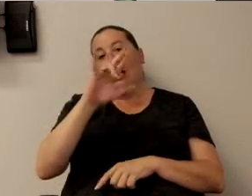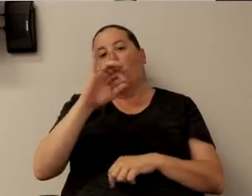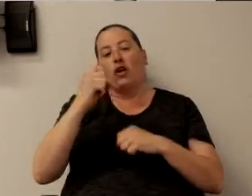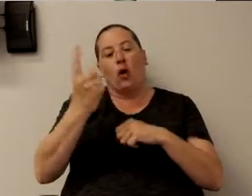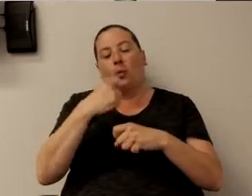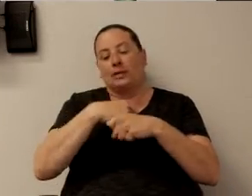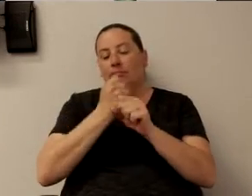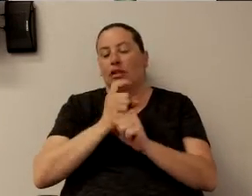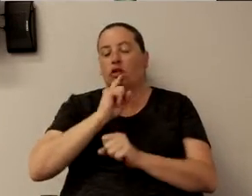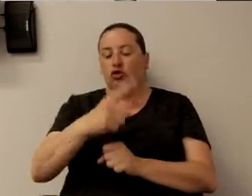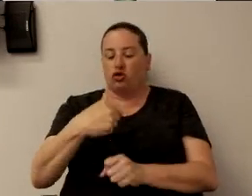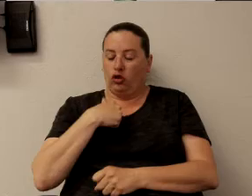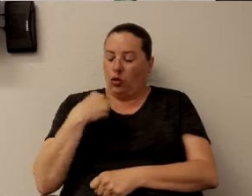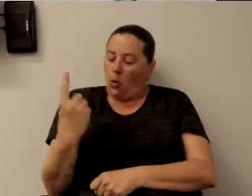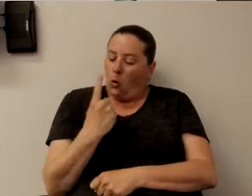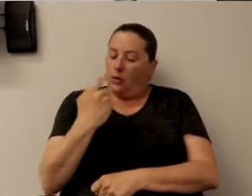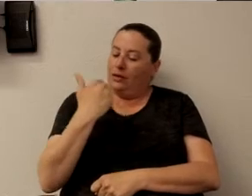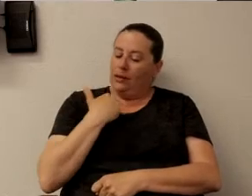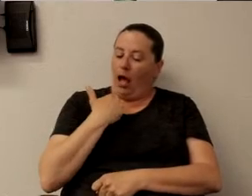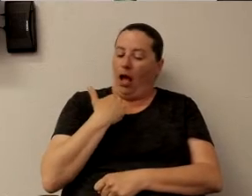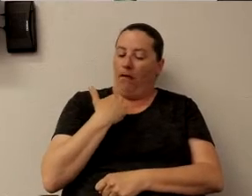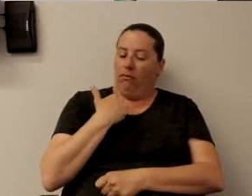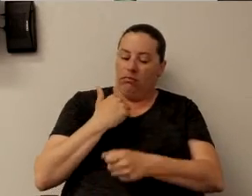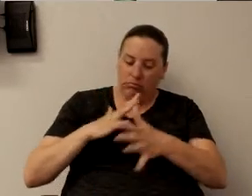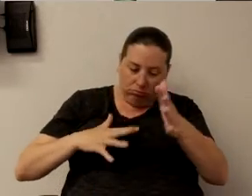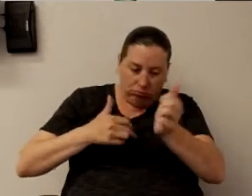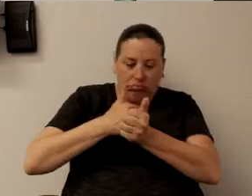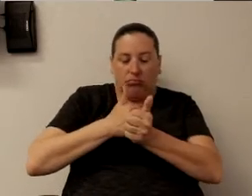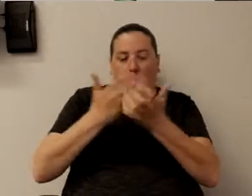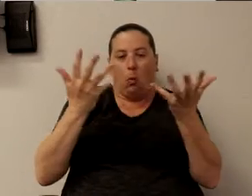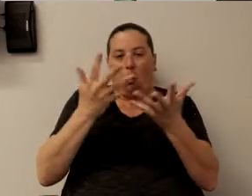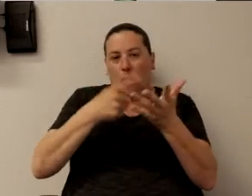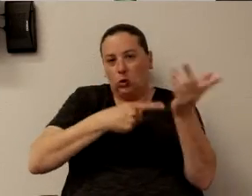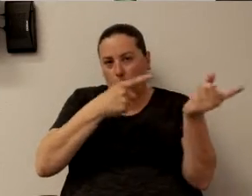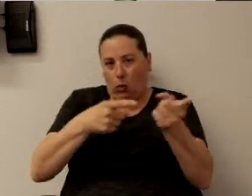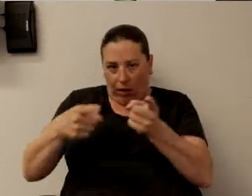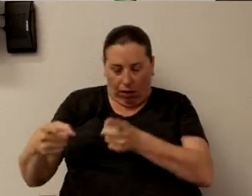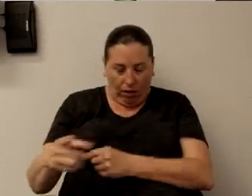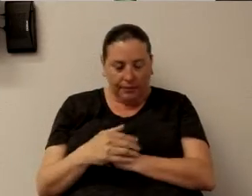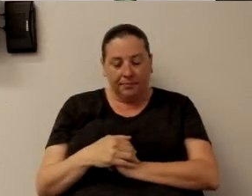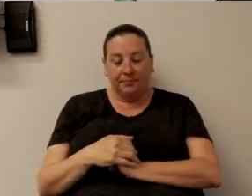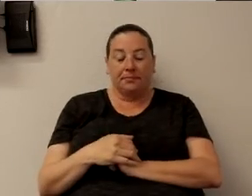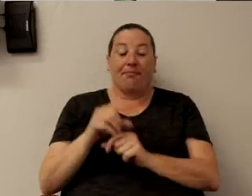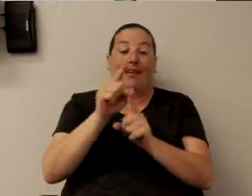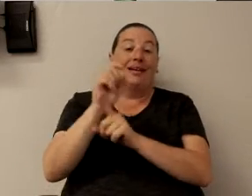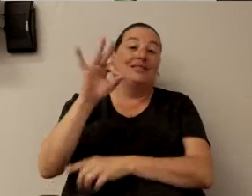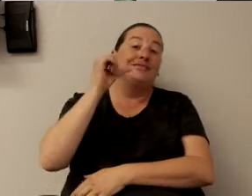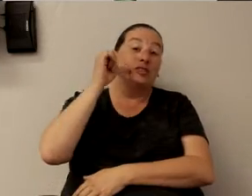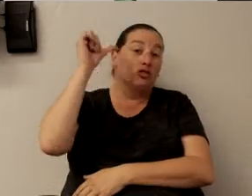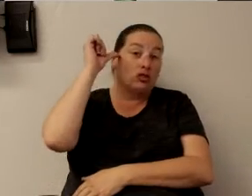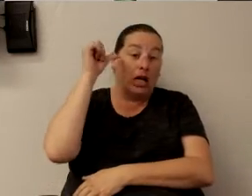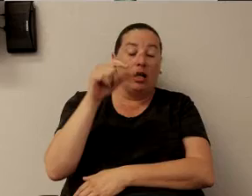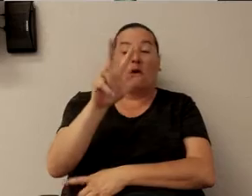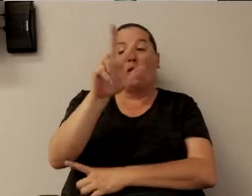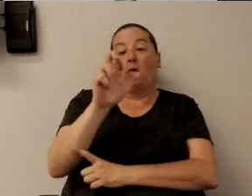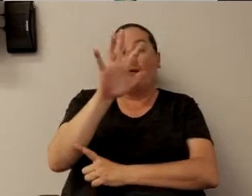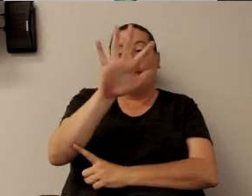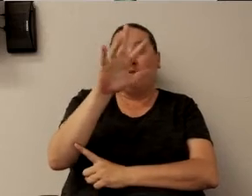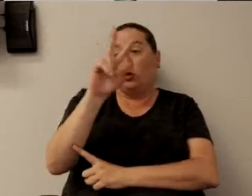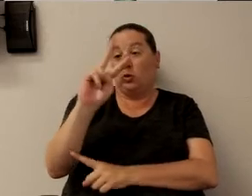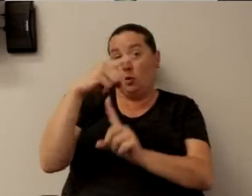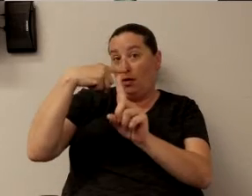most up-to-date sense of what's going on. So as of yesterday, there are 352